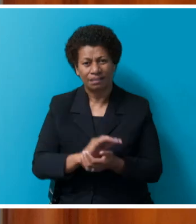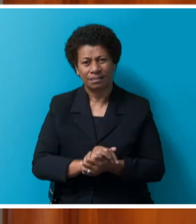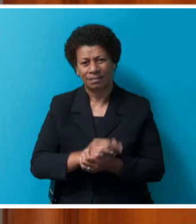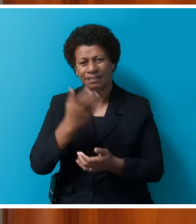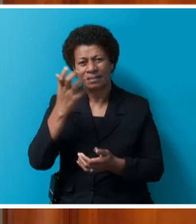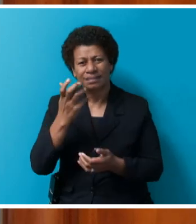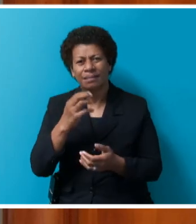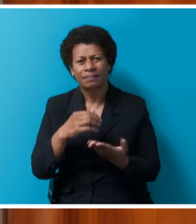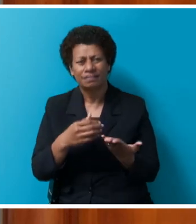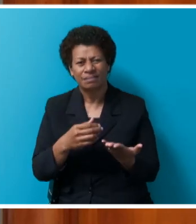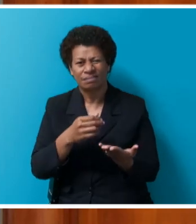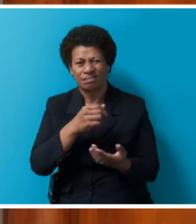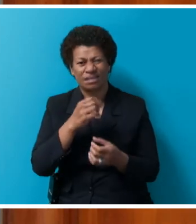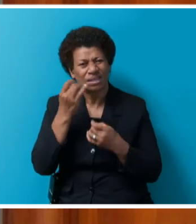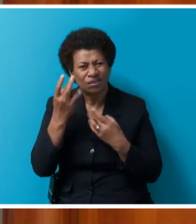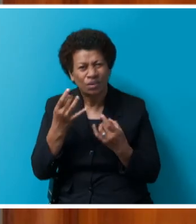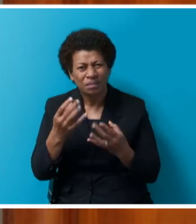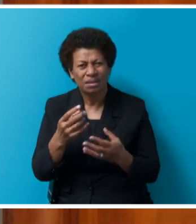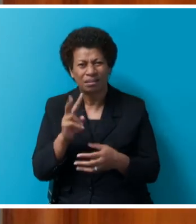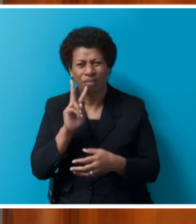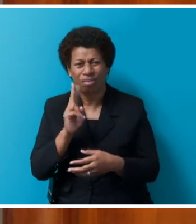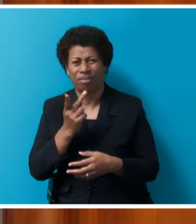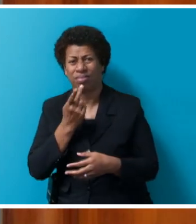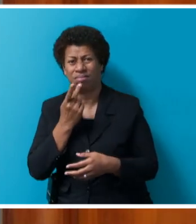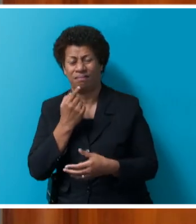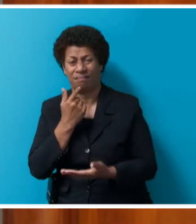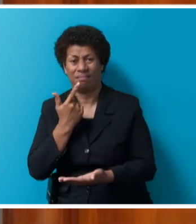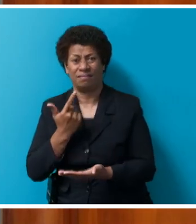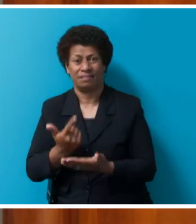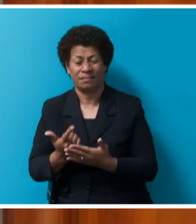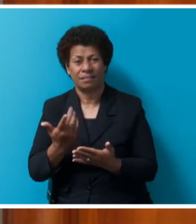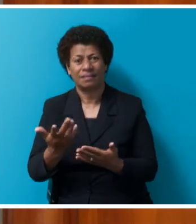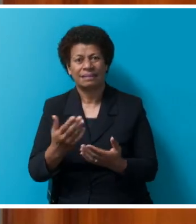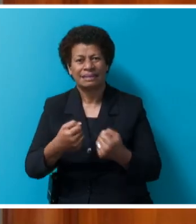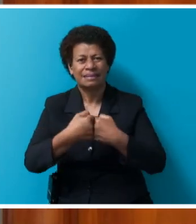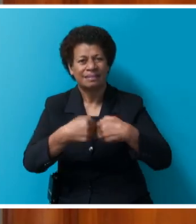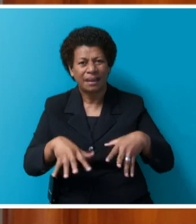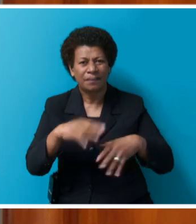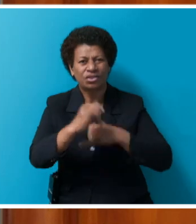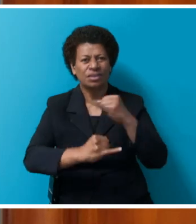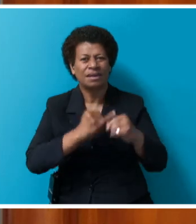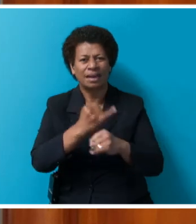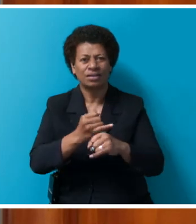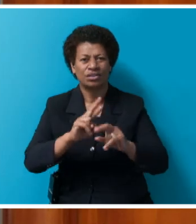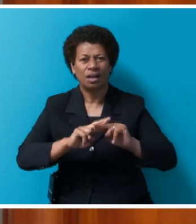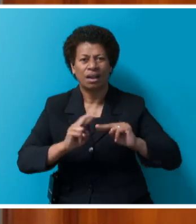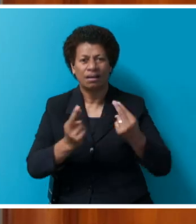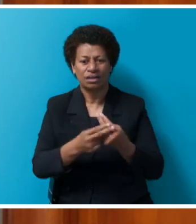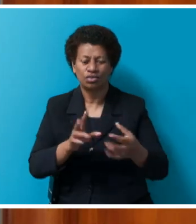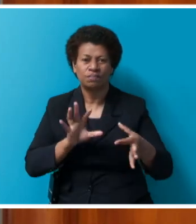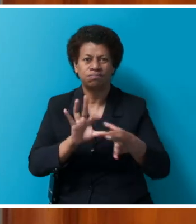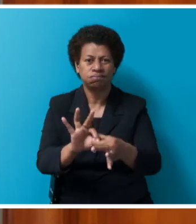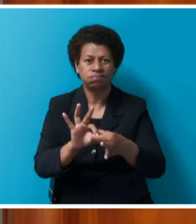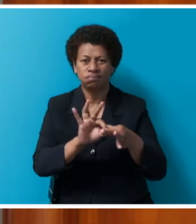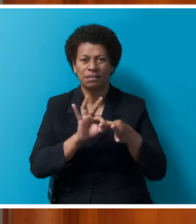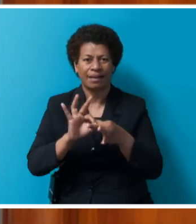false information, especially that which risks damaging vital international relationships and cultural